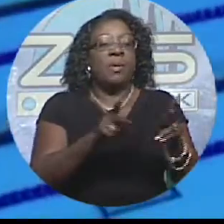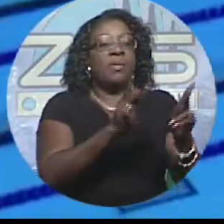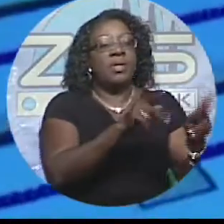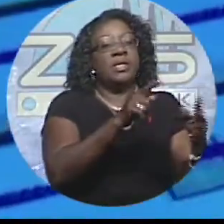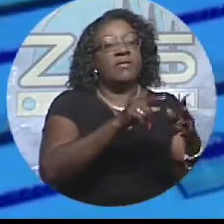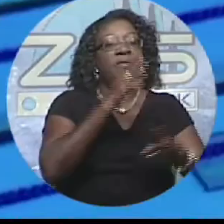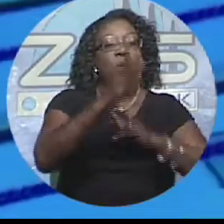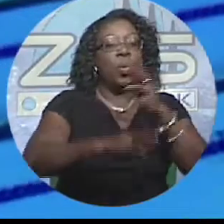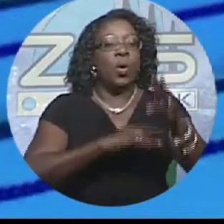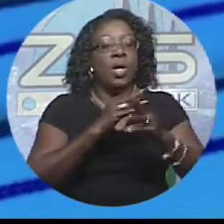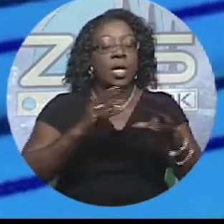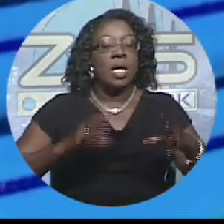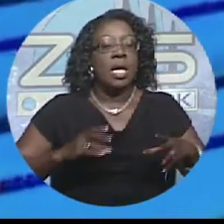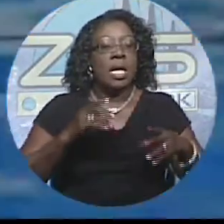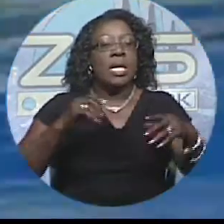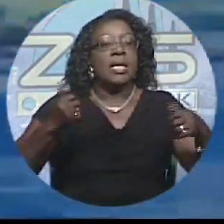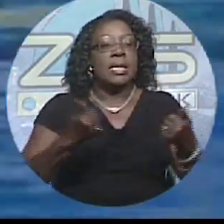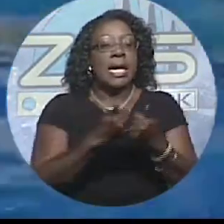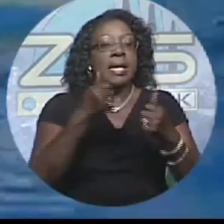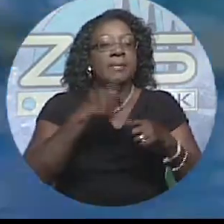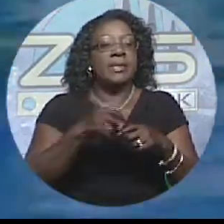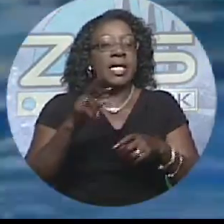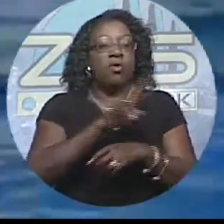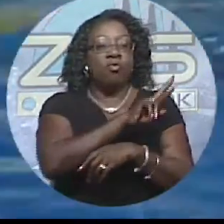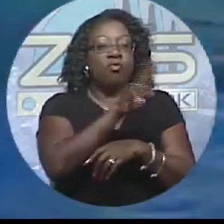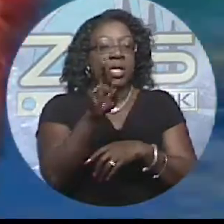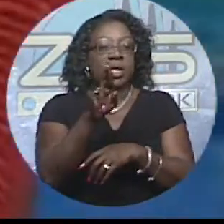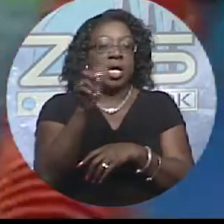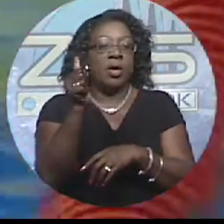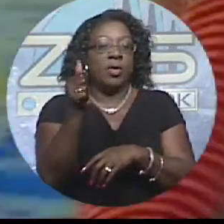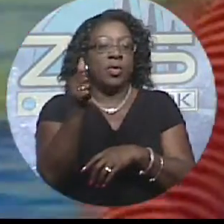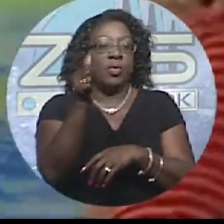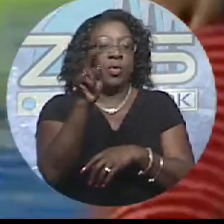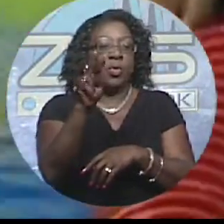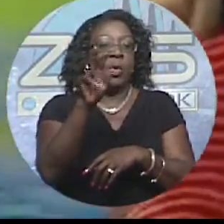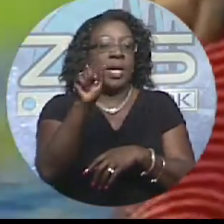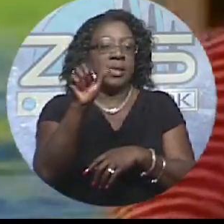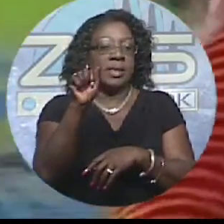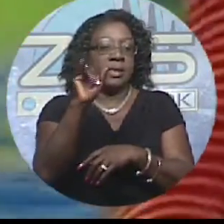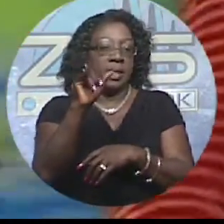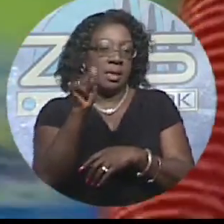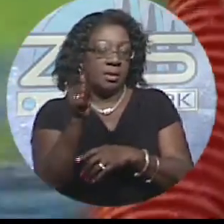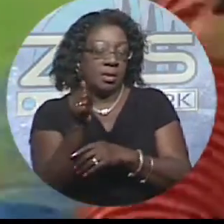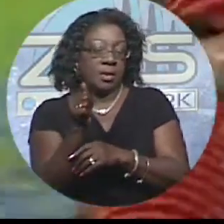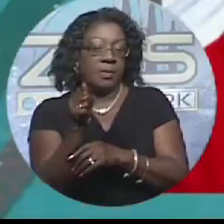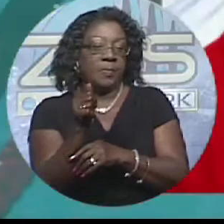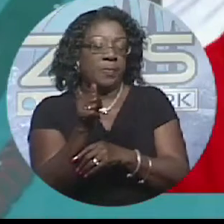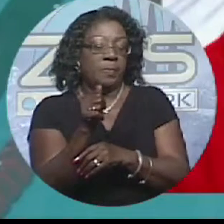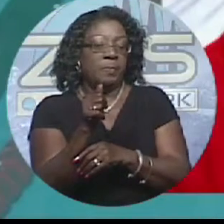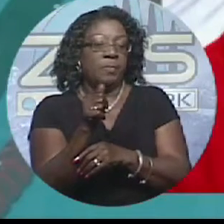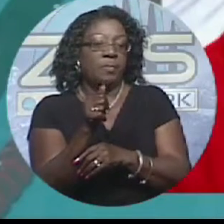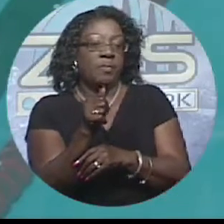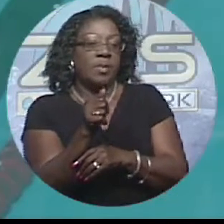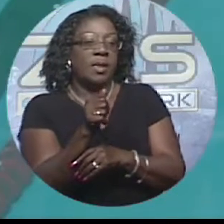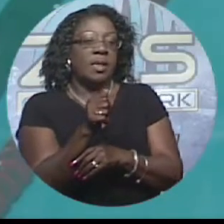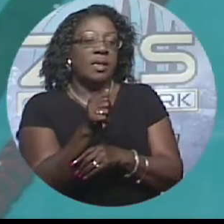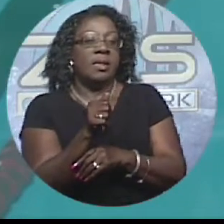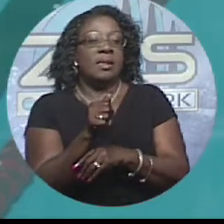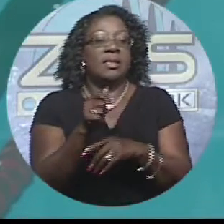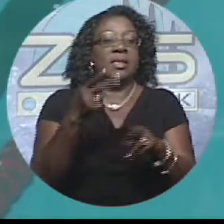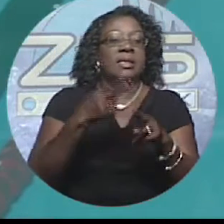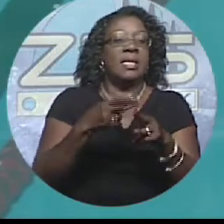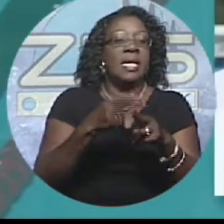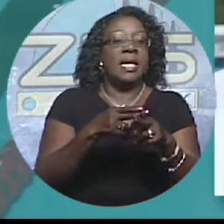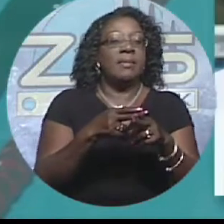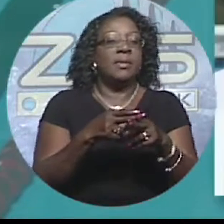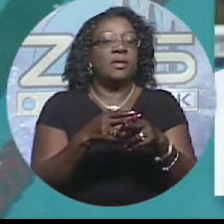Russia. And we expect her to continue to do well. The 5 swimmers that represented the Bahamas at the Pan Am Games were Vanderpool Wallace, Ariel Weish,